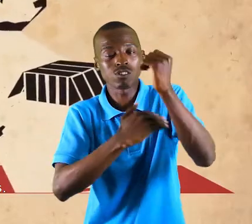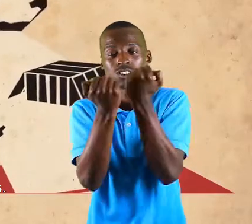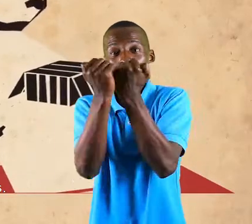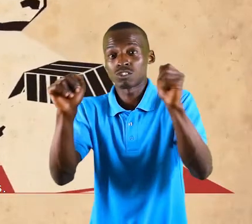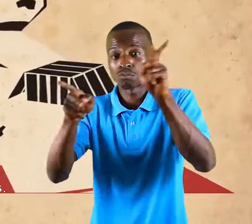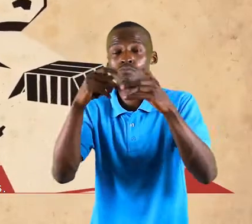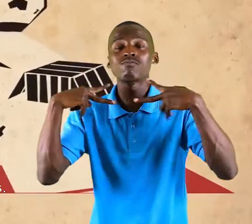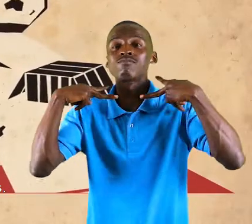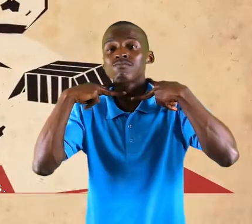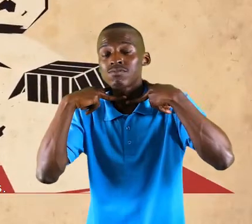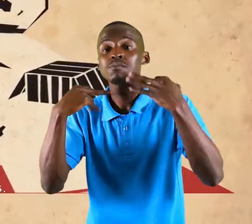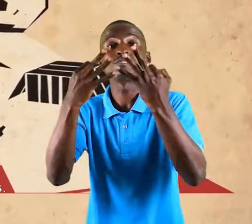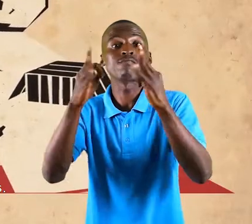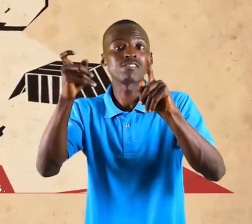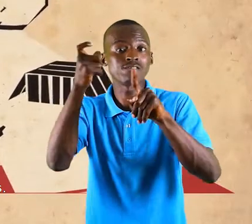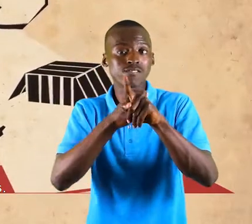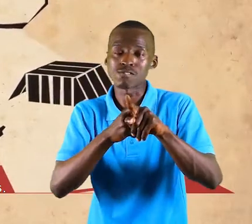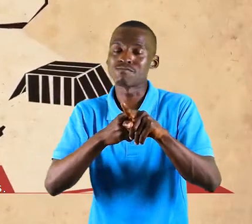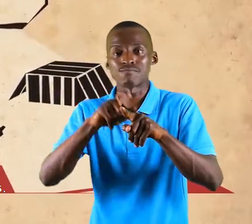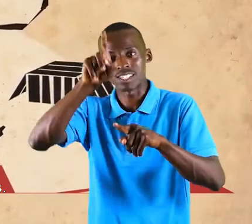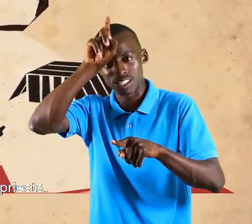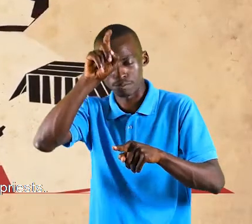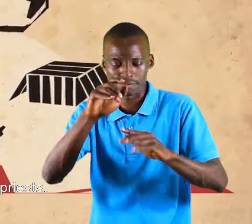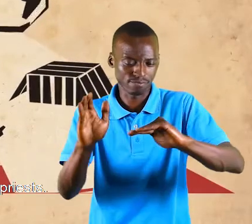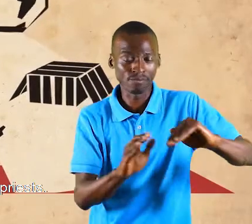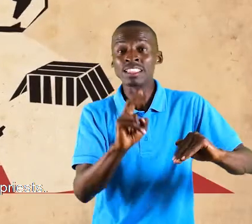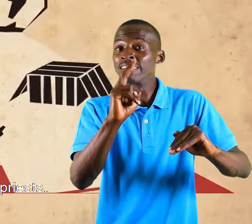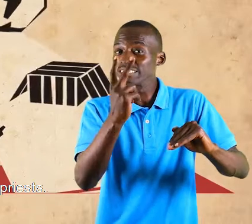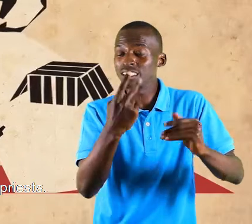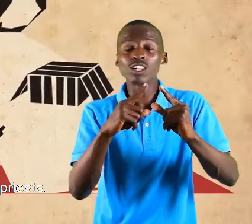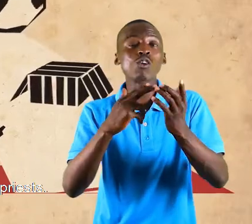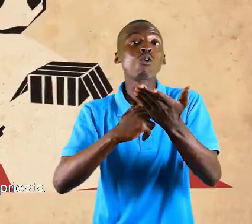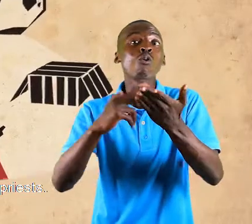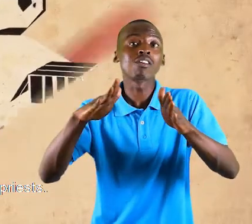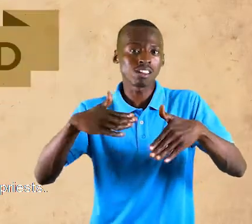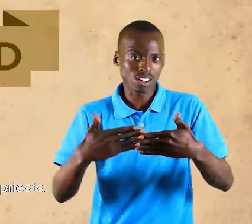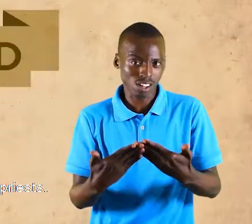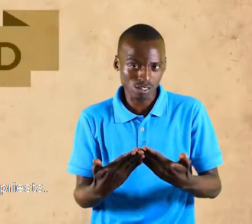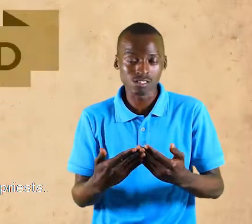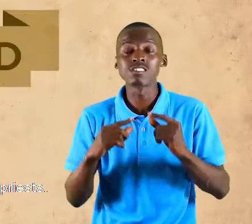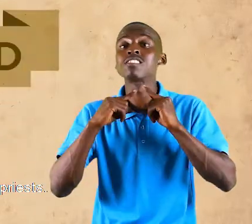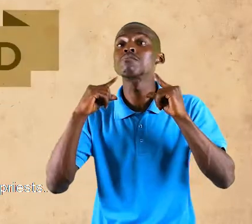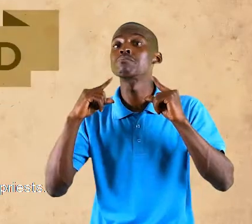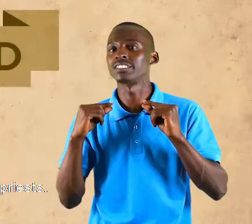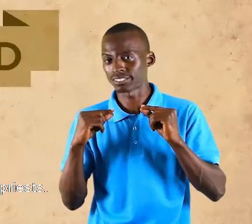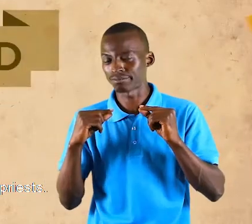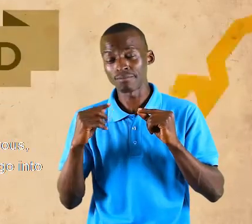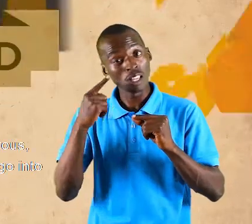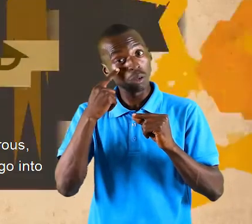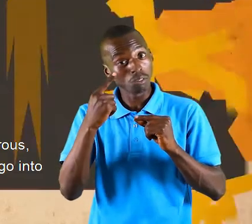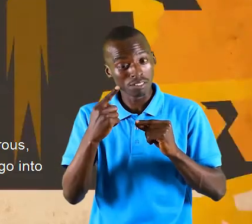of how God rescued Israel and set them apart from the nations. The second solution to the holiness problem has to do with